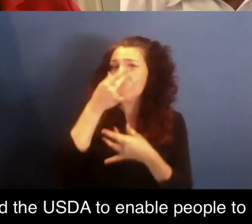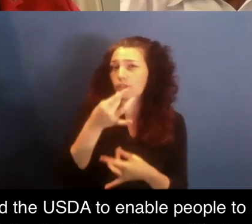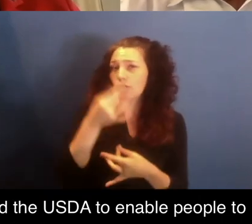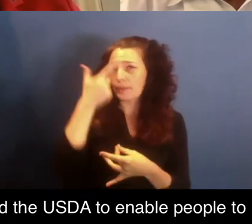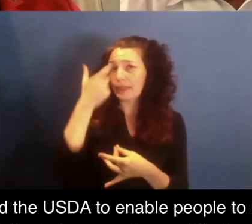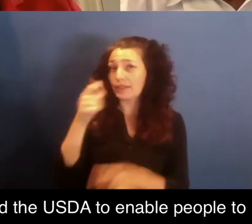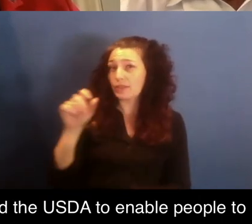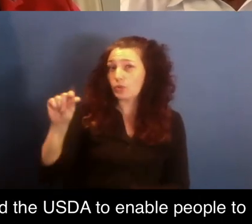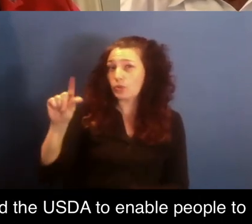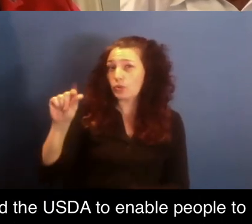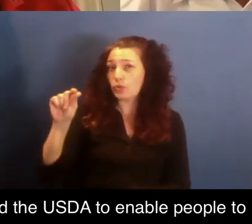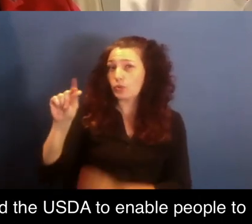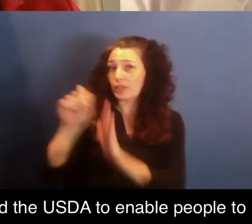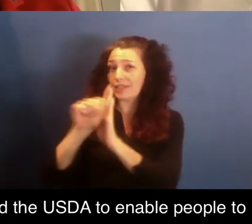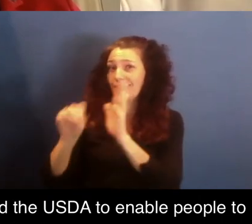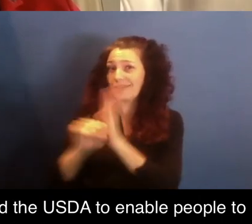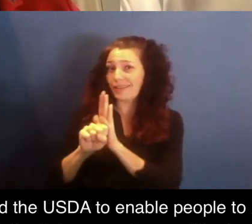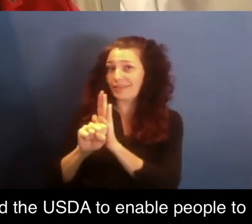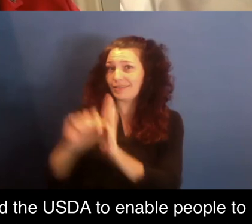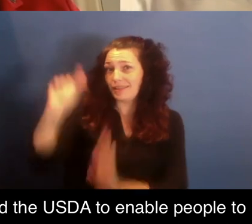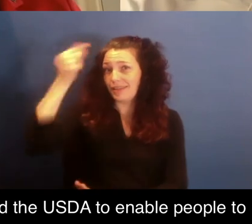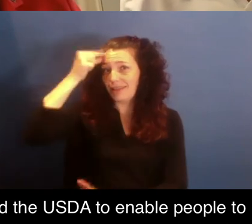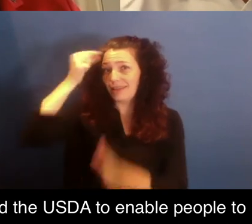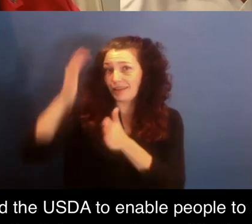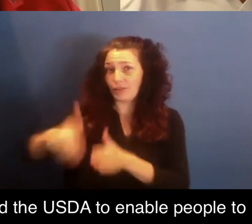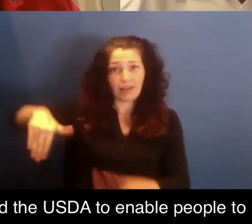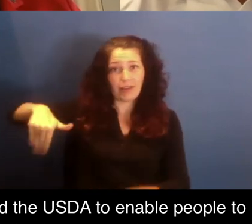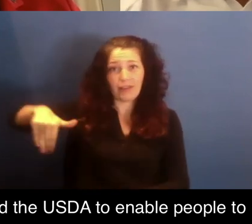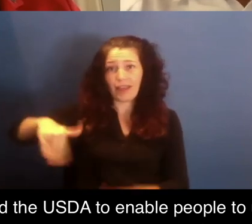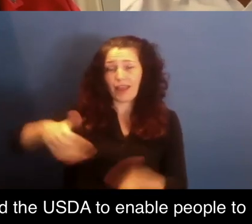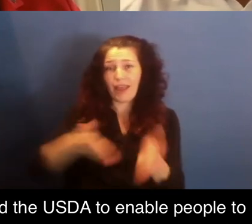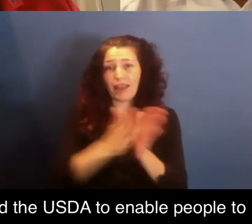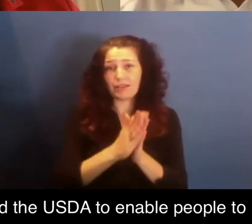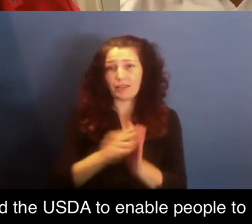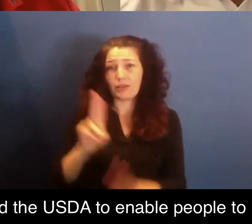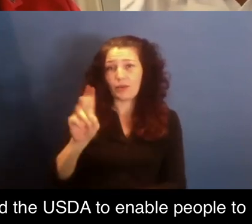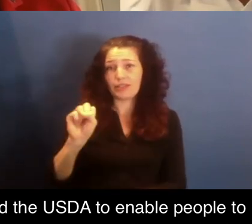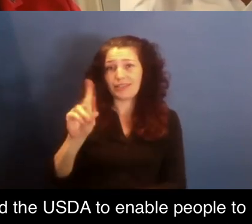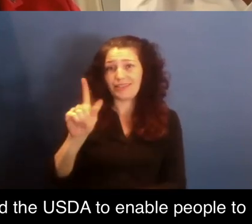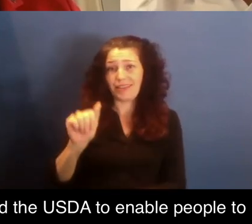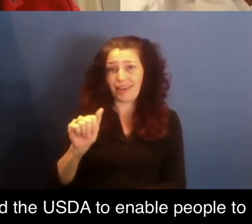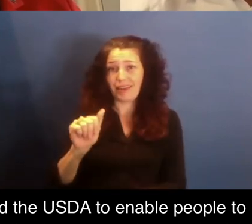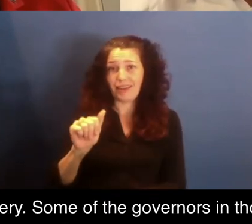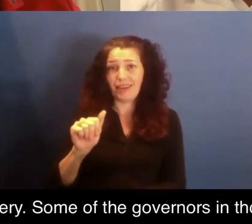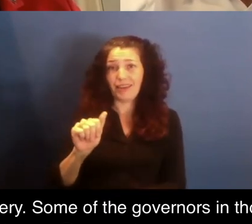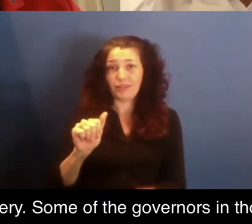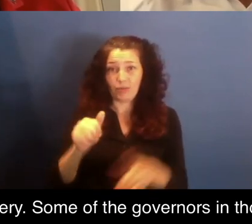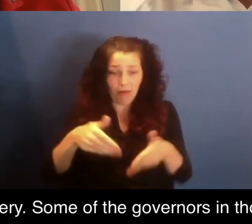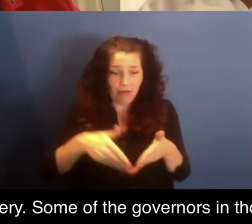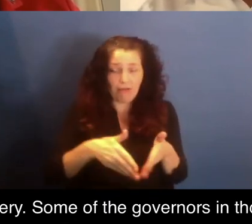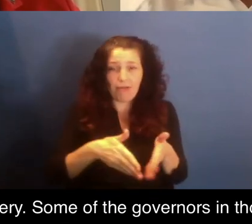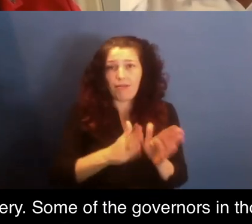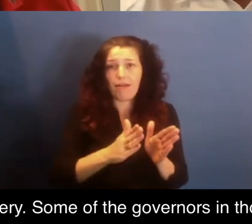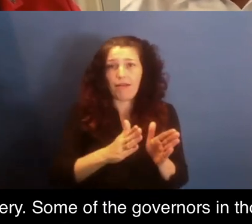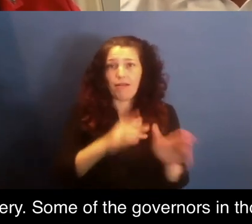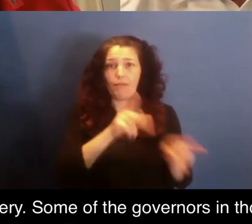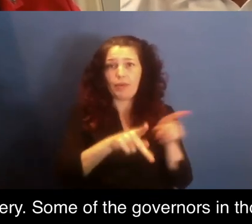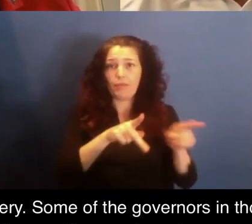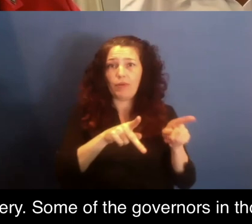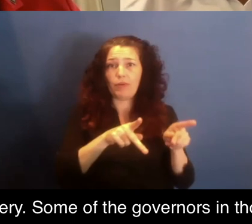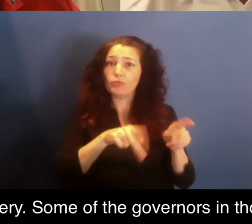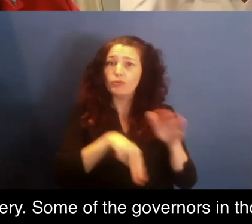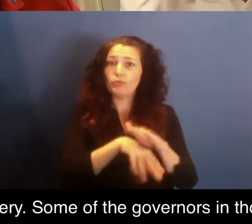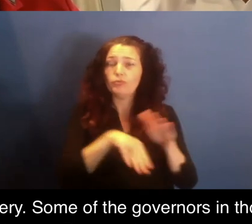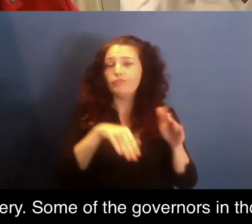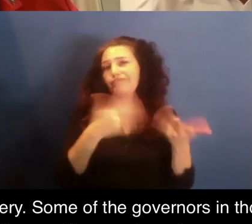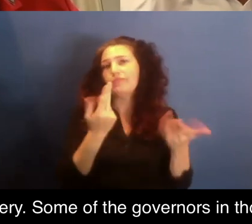asked the USDA to enable people to use their food stamps online and for home delivery. Some of the governors in those